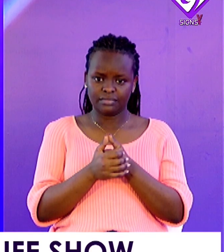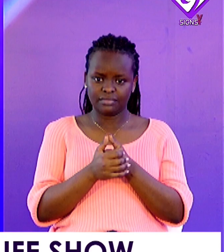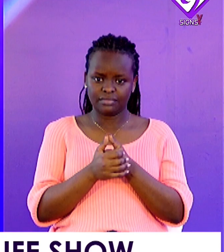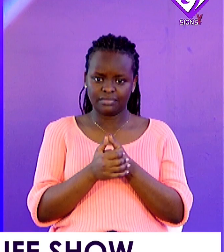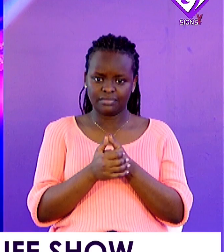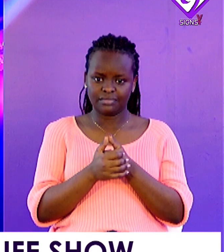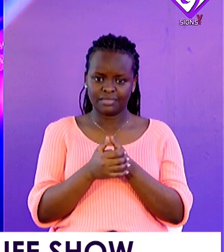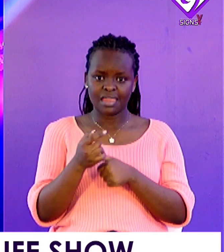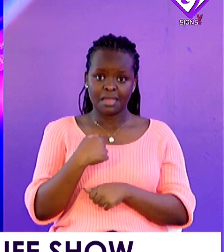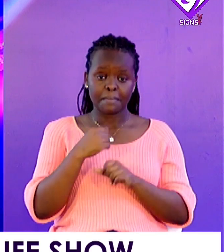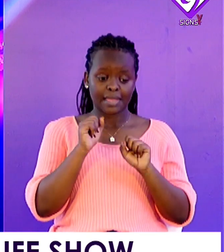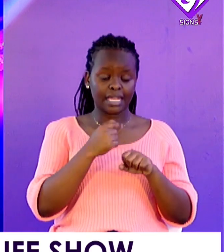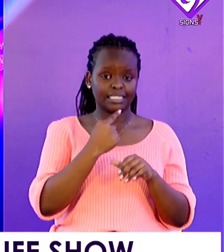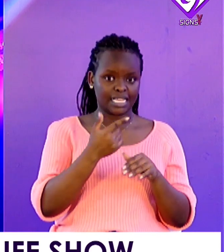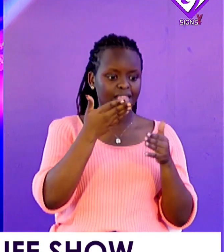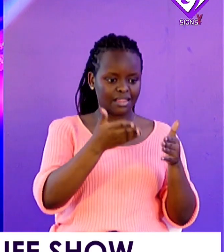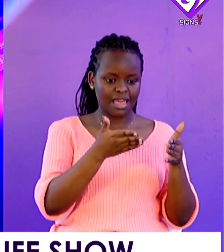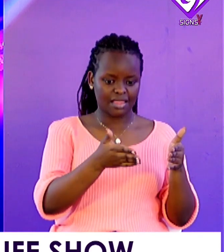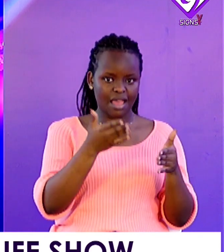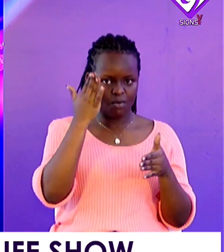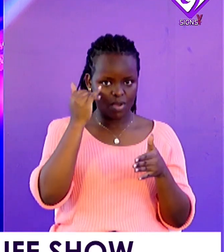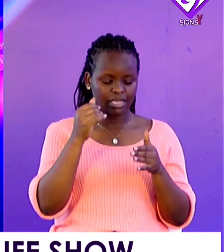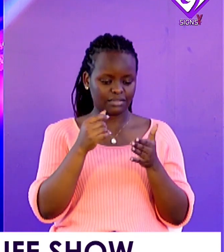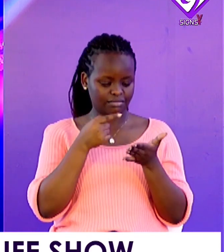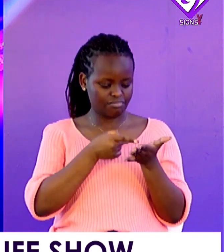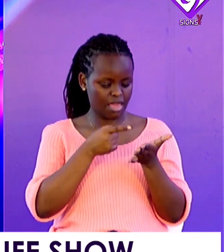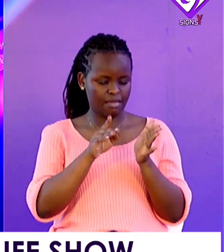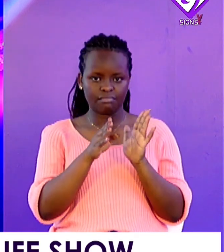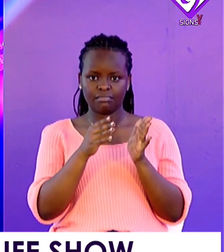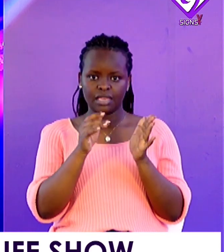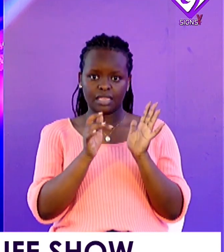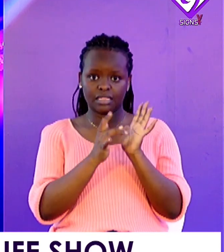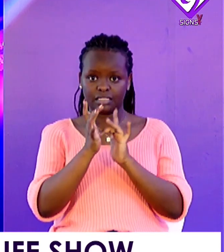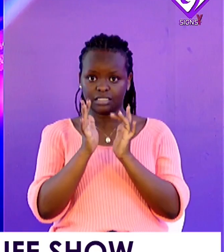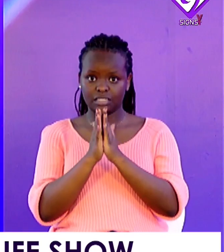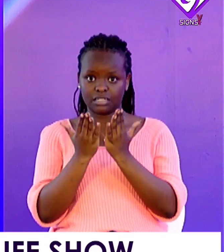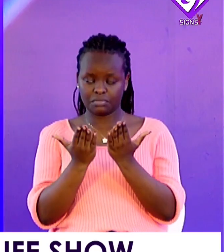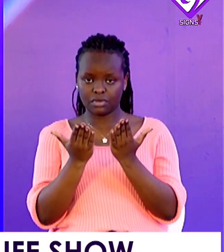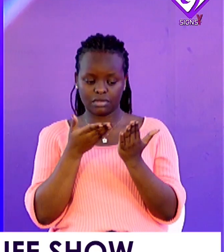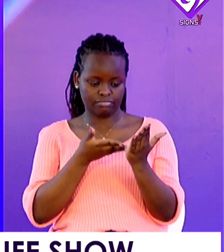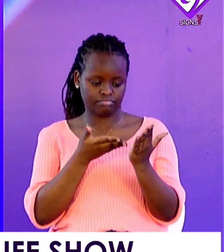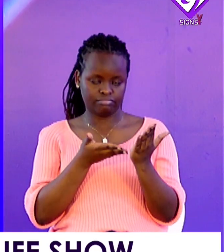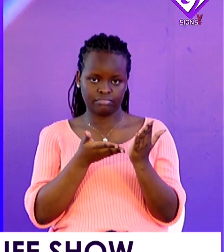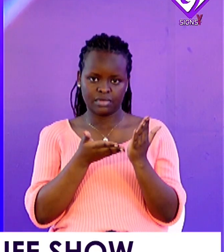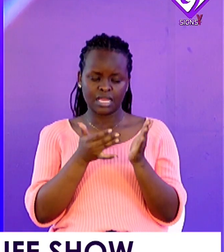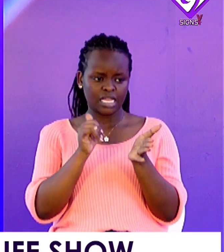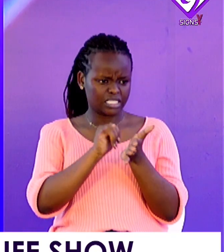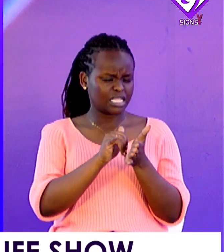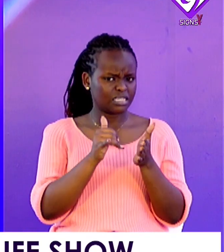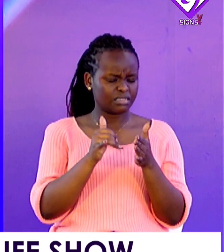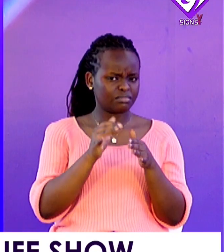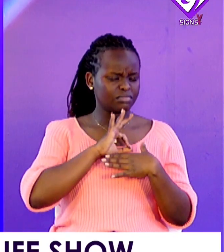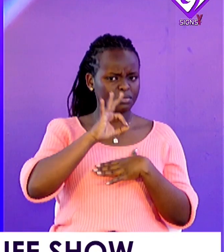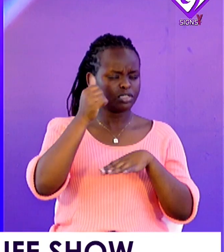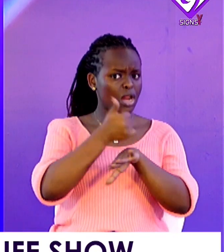I can say it exists because it's mentioned in the Bible. Is it some form of spiritual abuse?